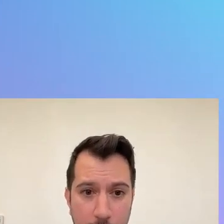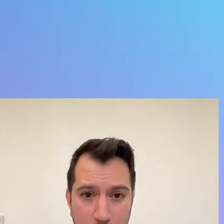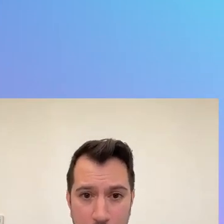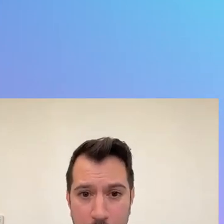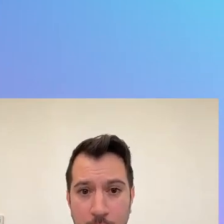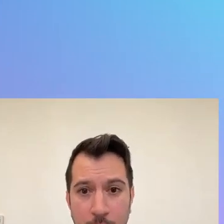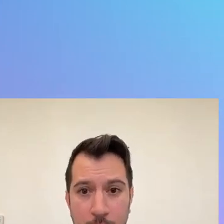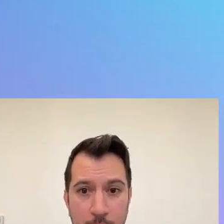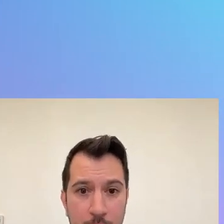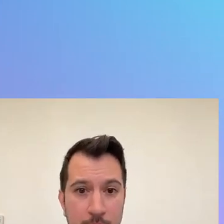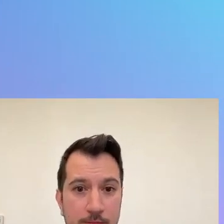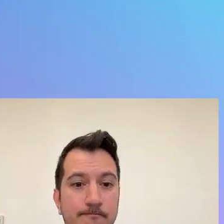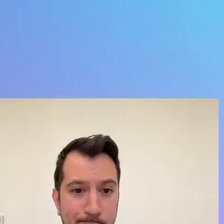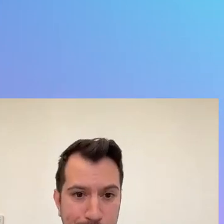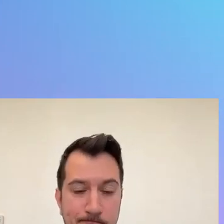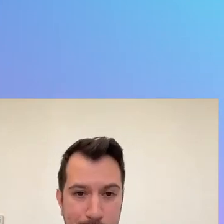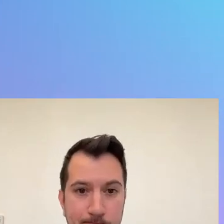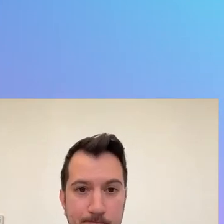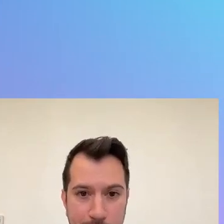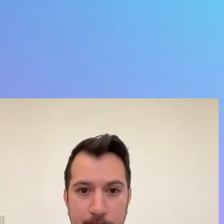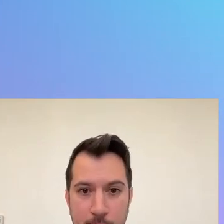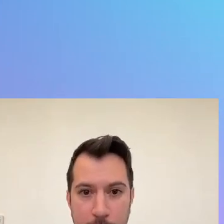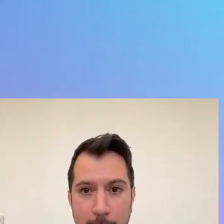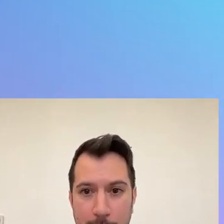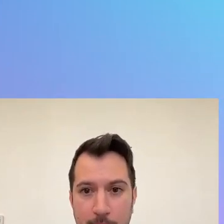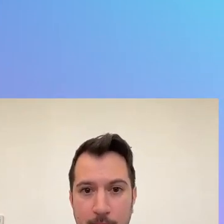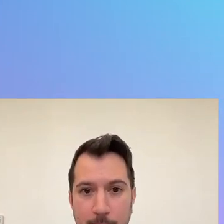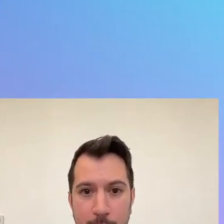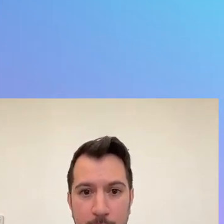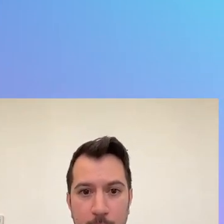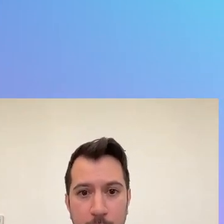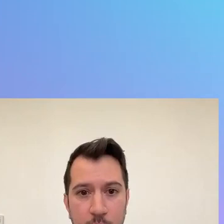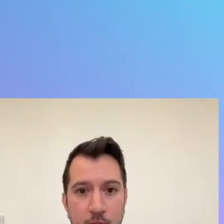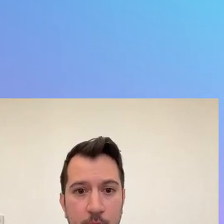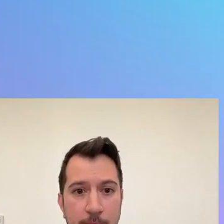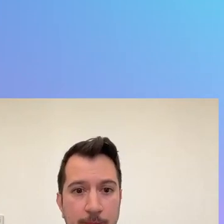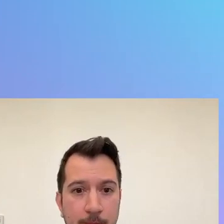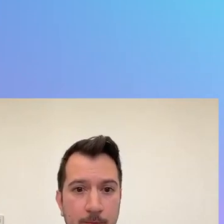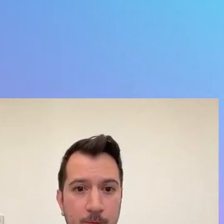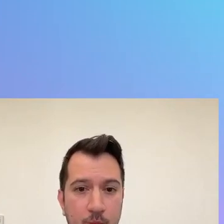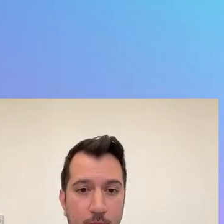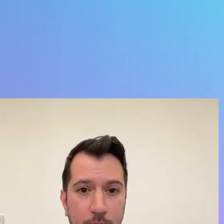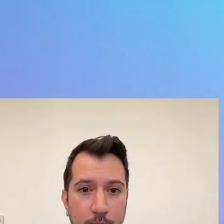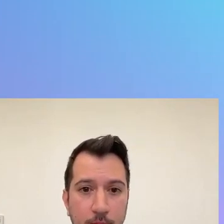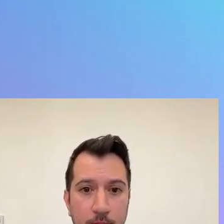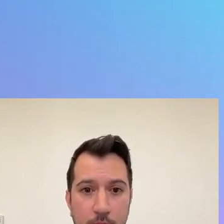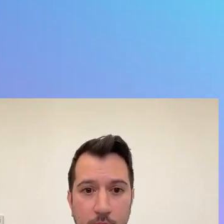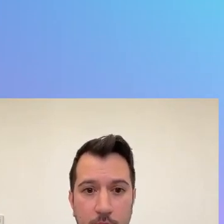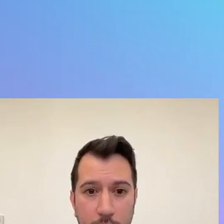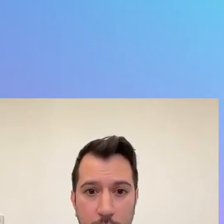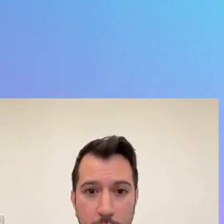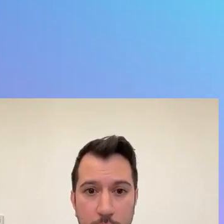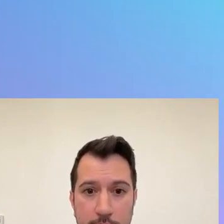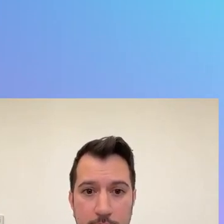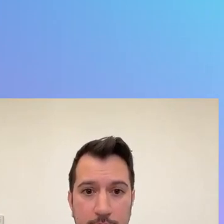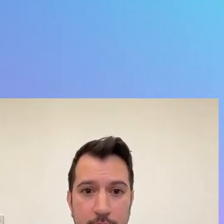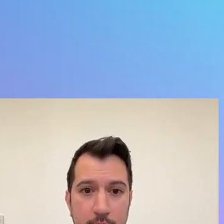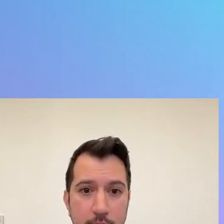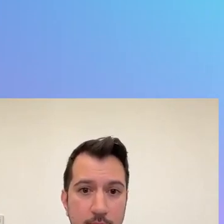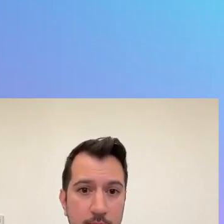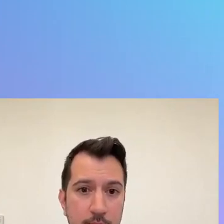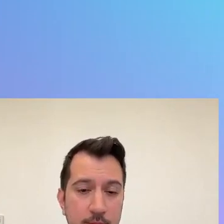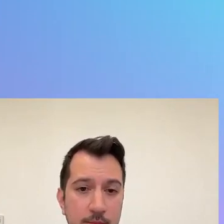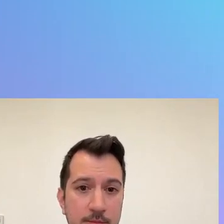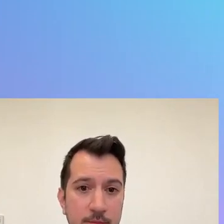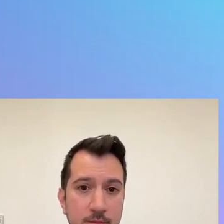mode? What about offering multiple contrast options? And what about the requirement to allow different font sizes, bigger or